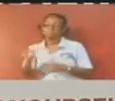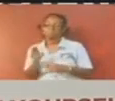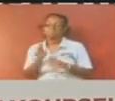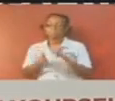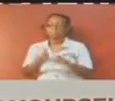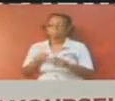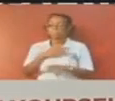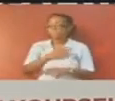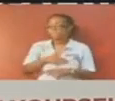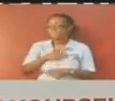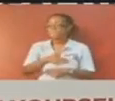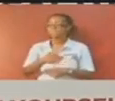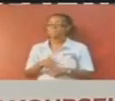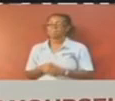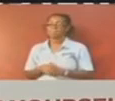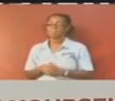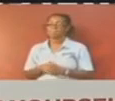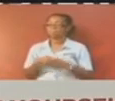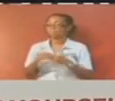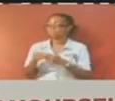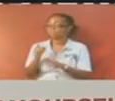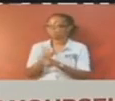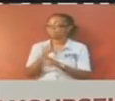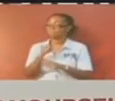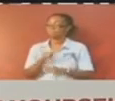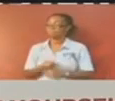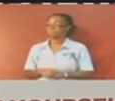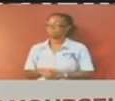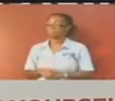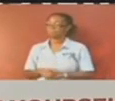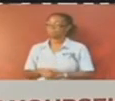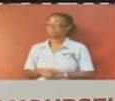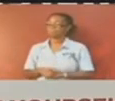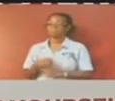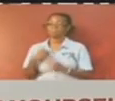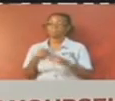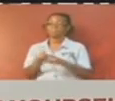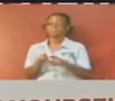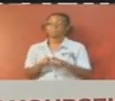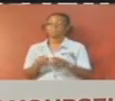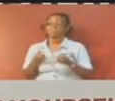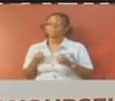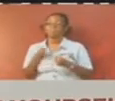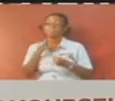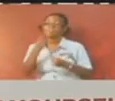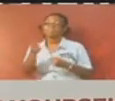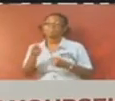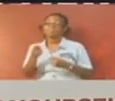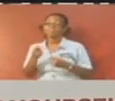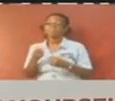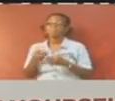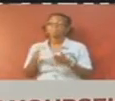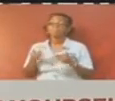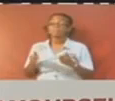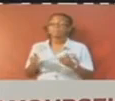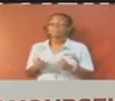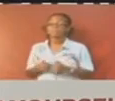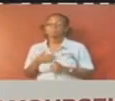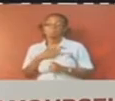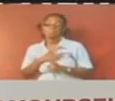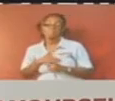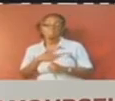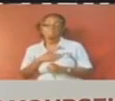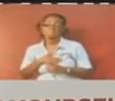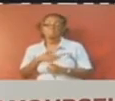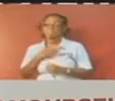I also want to recommend to the public to ignore the opposition led by the Honorable Kamala